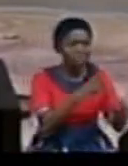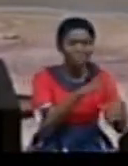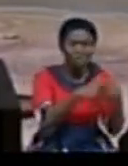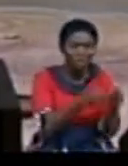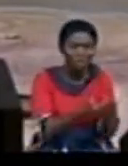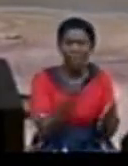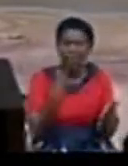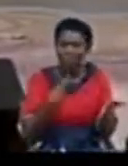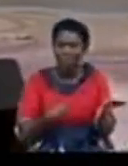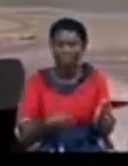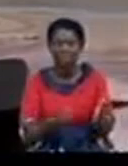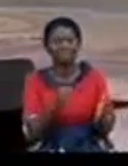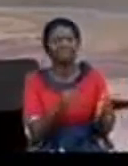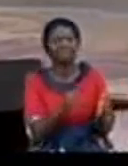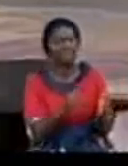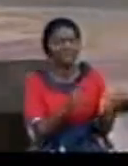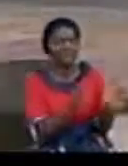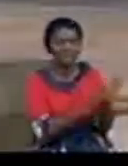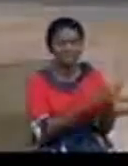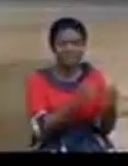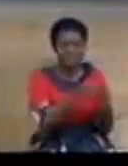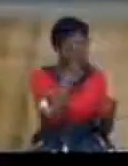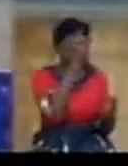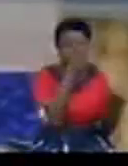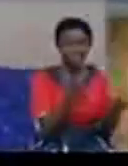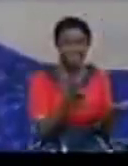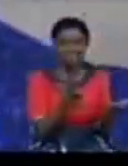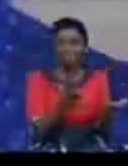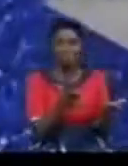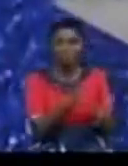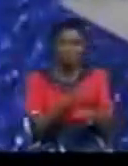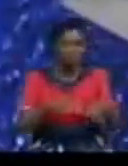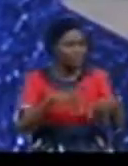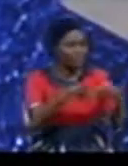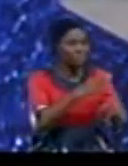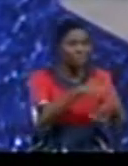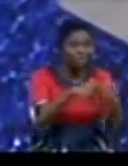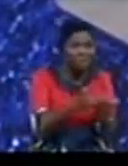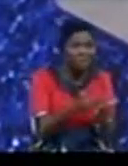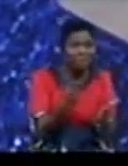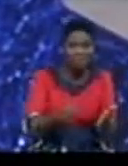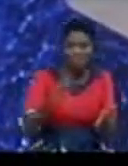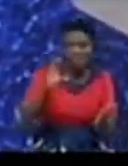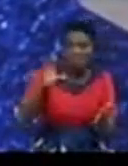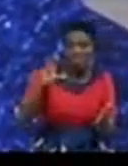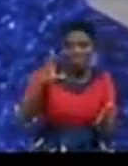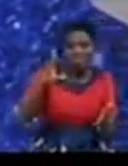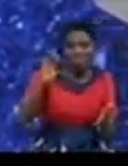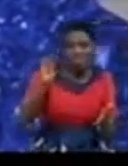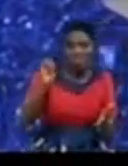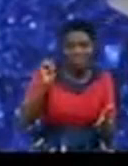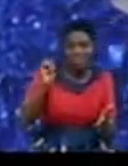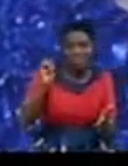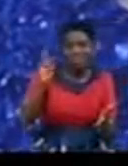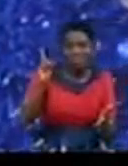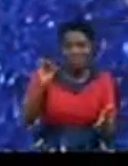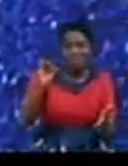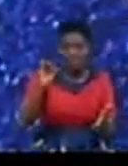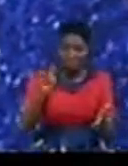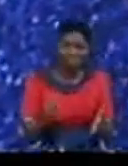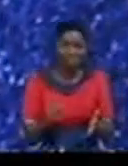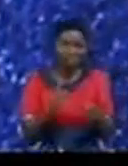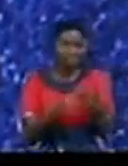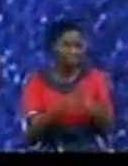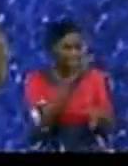devil. Maybe you have constipation. The devil has come again. I'm having running stomach. Maybe you overate. Maybe